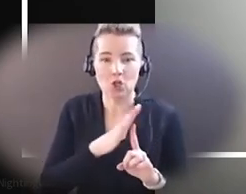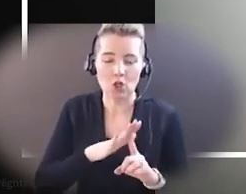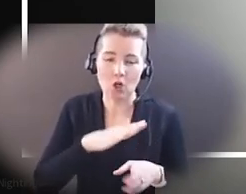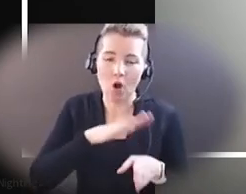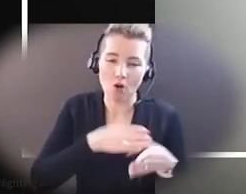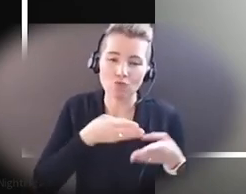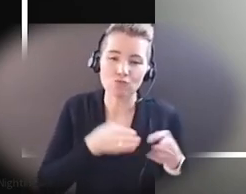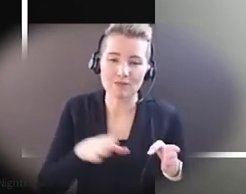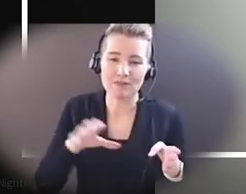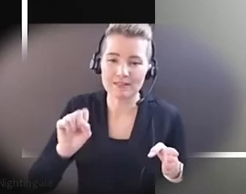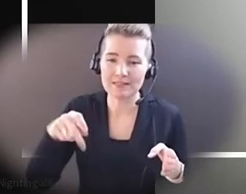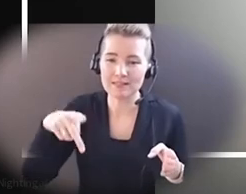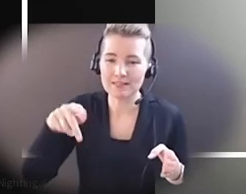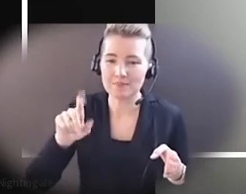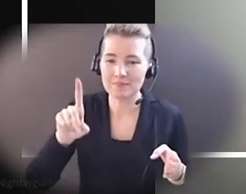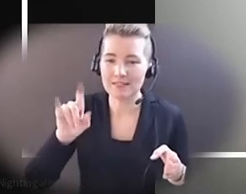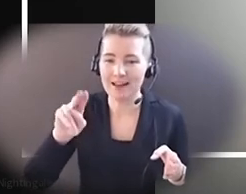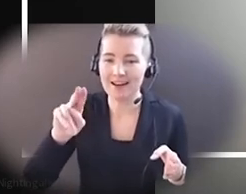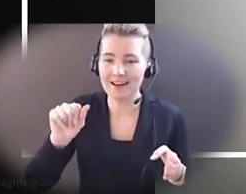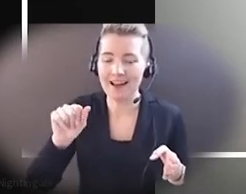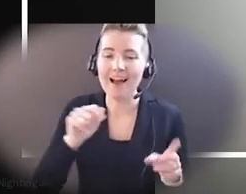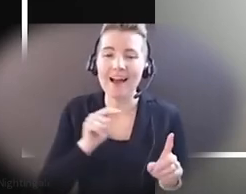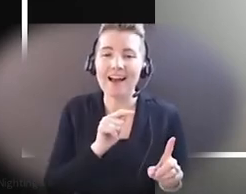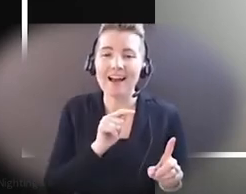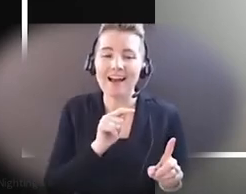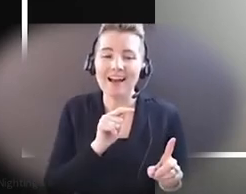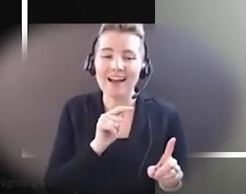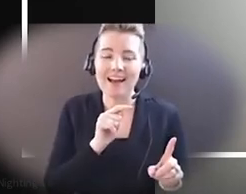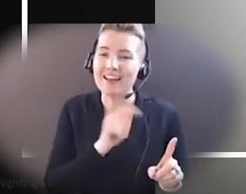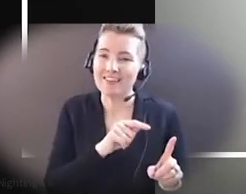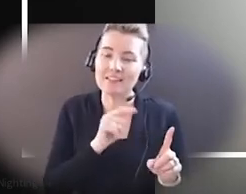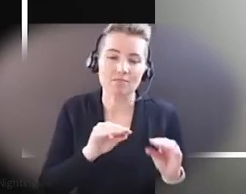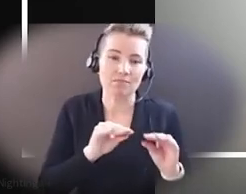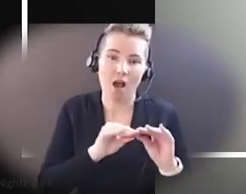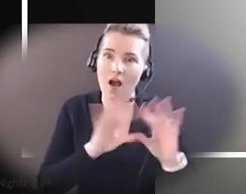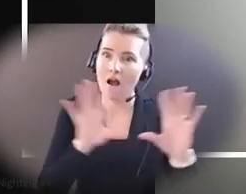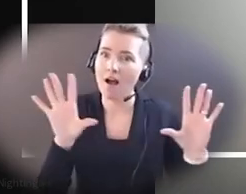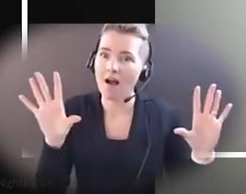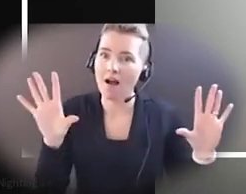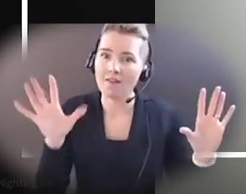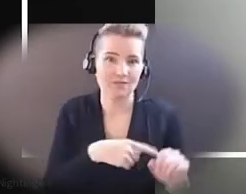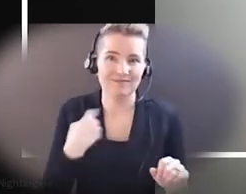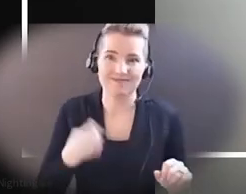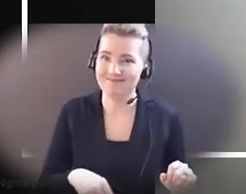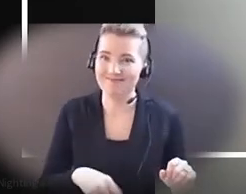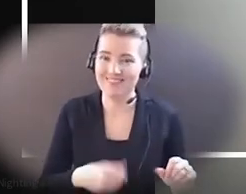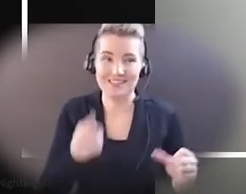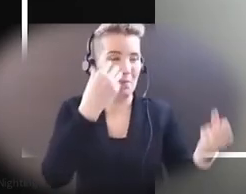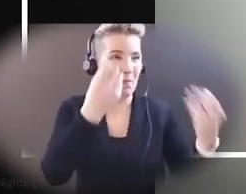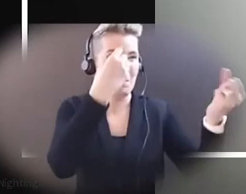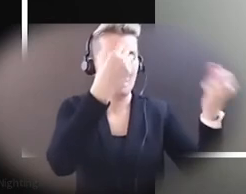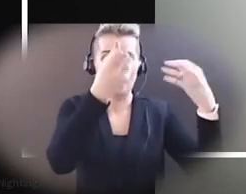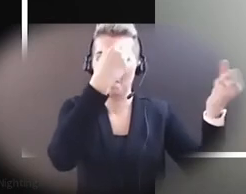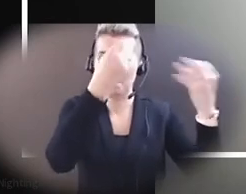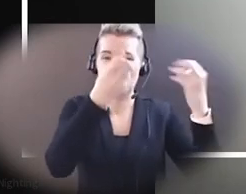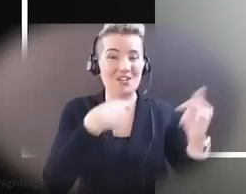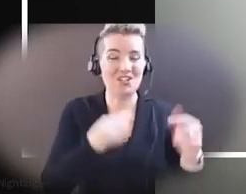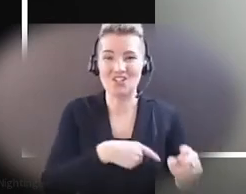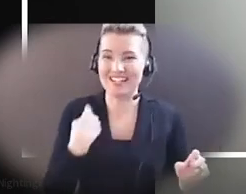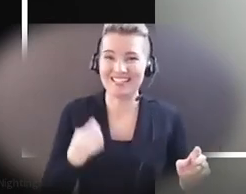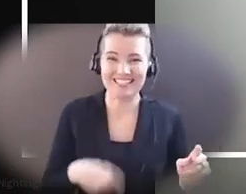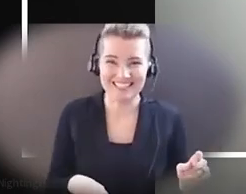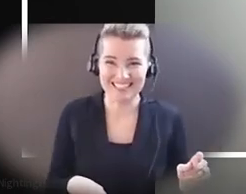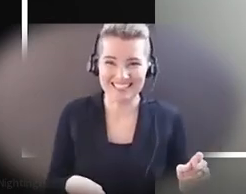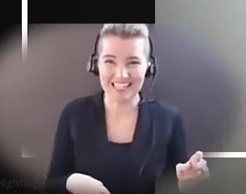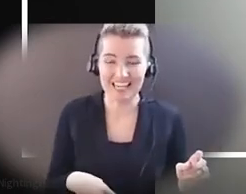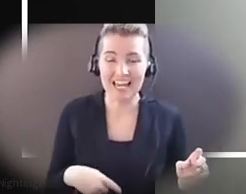Spadina, that one is very apparently Chinese, it's just right in your face. Whereas when you drive away